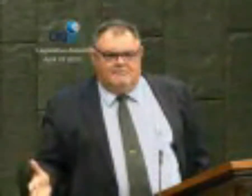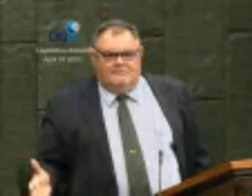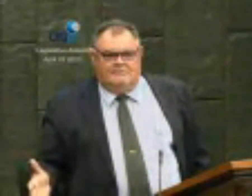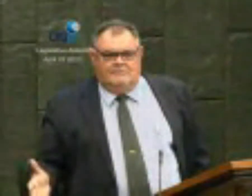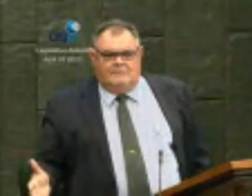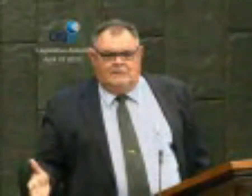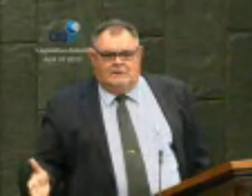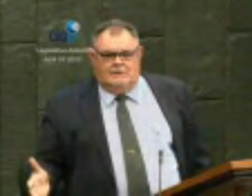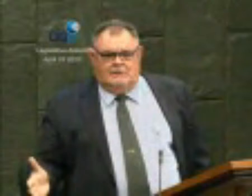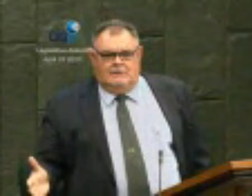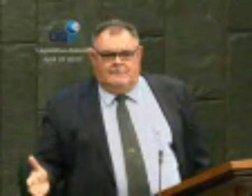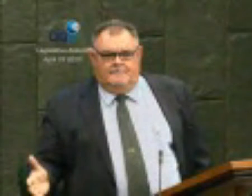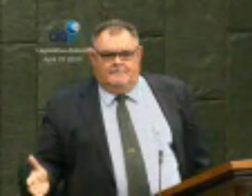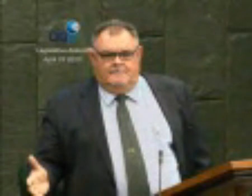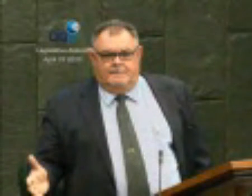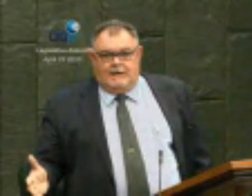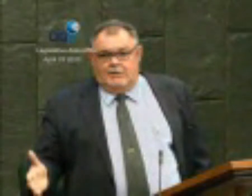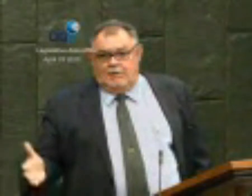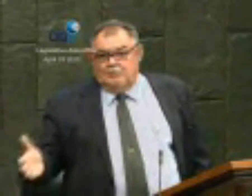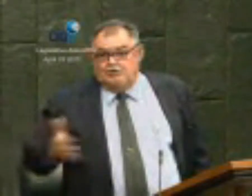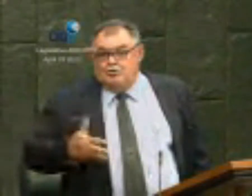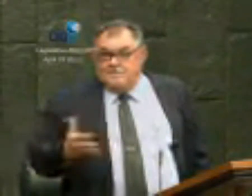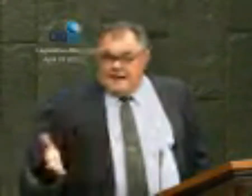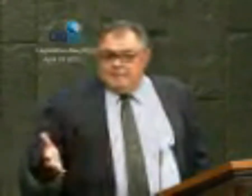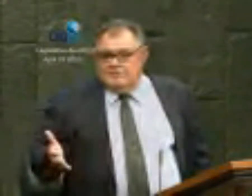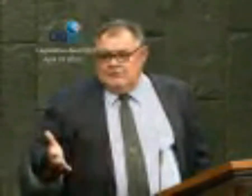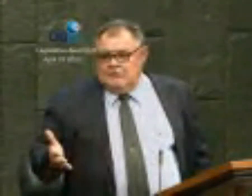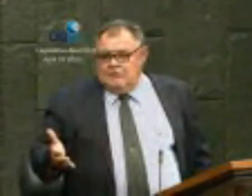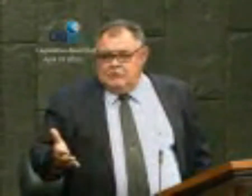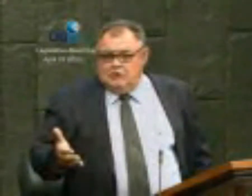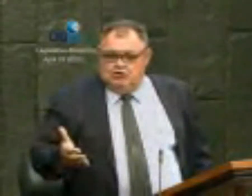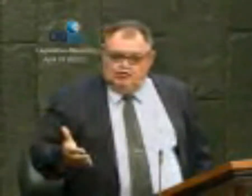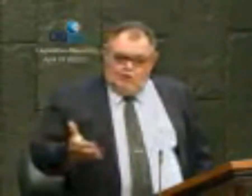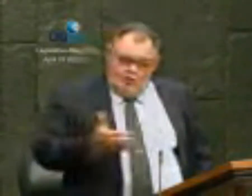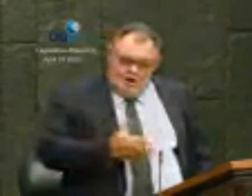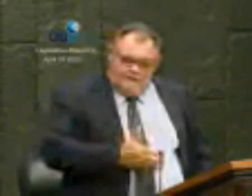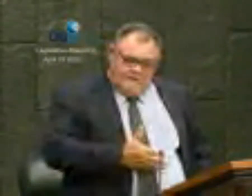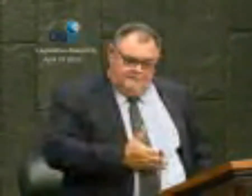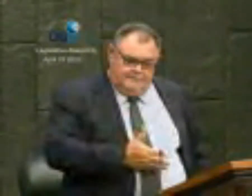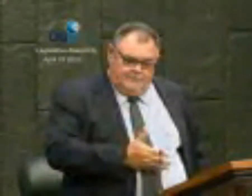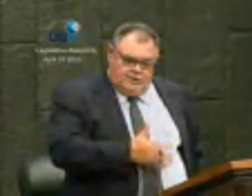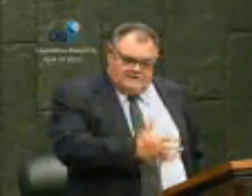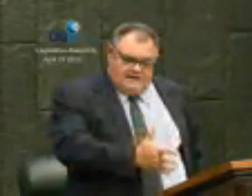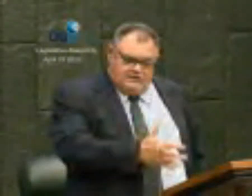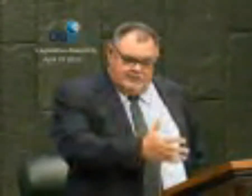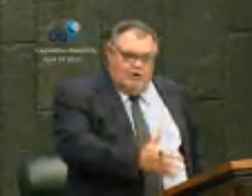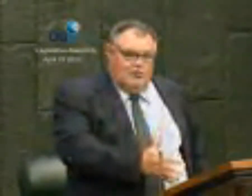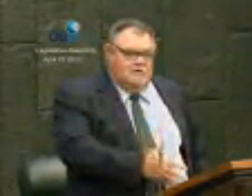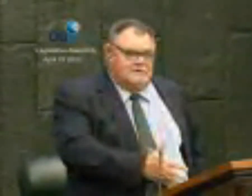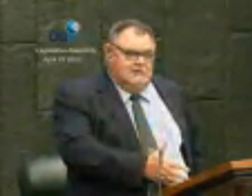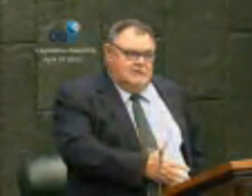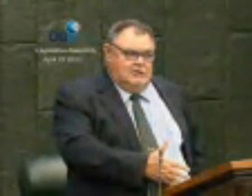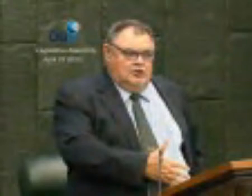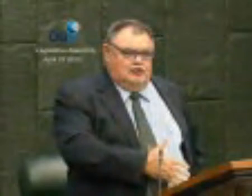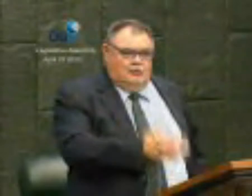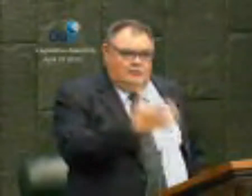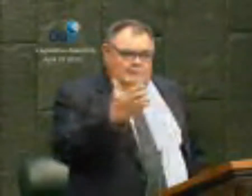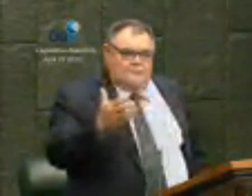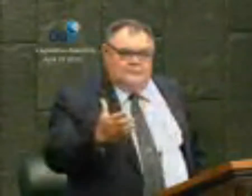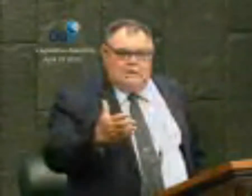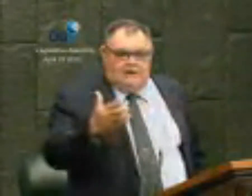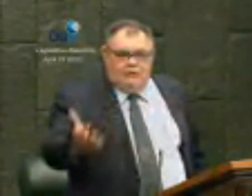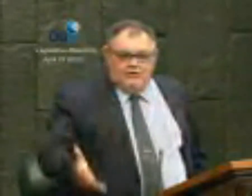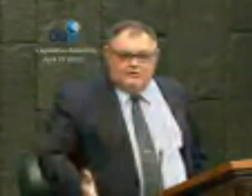And we should be able to offer concessionary loans to agricultural development,